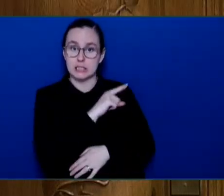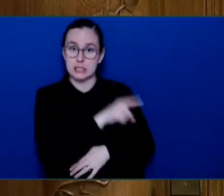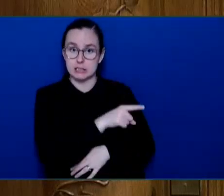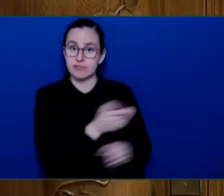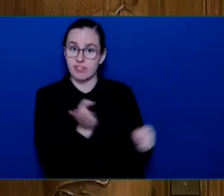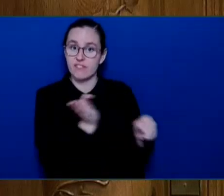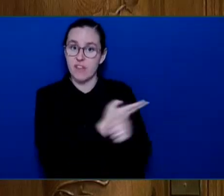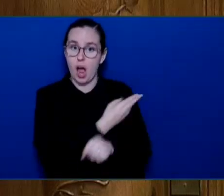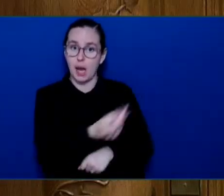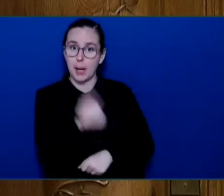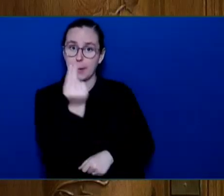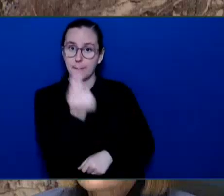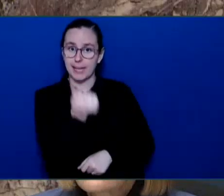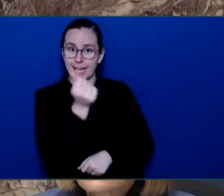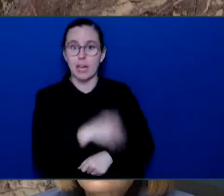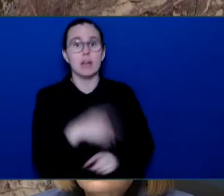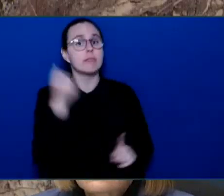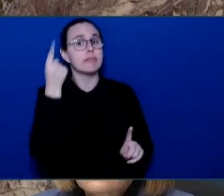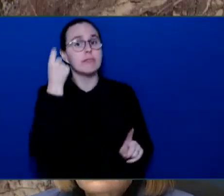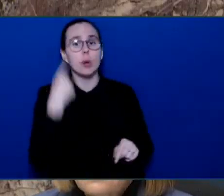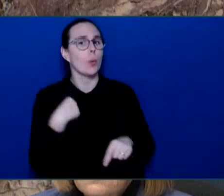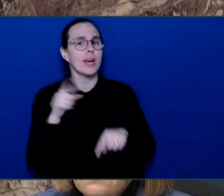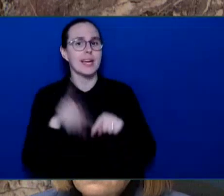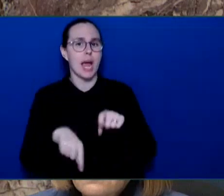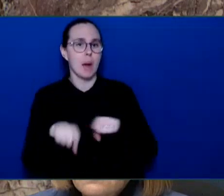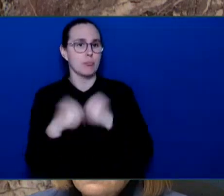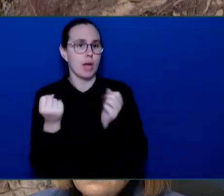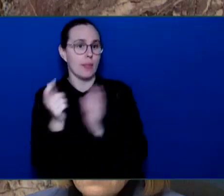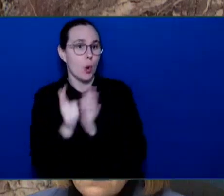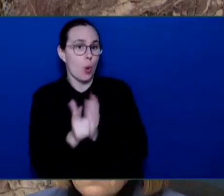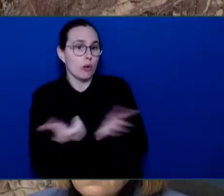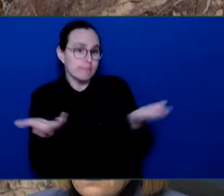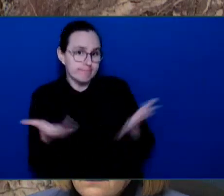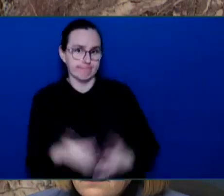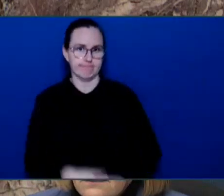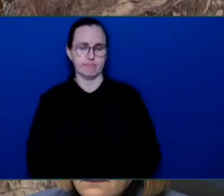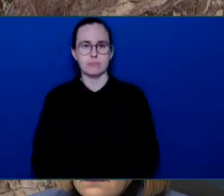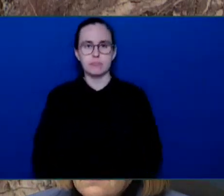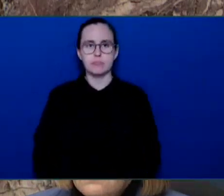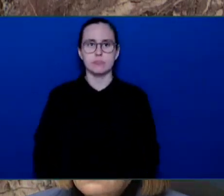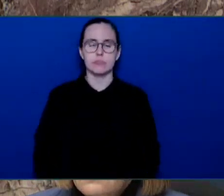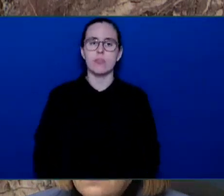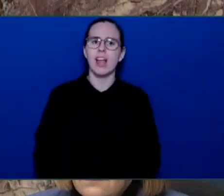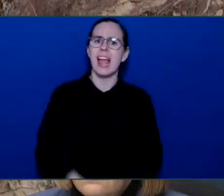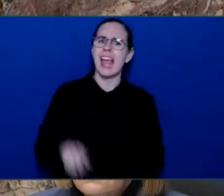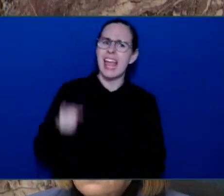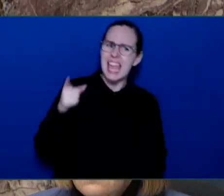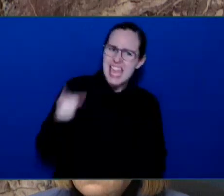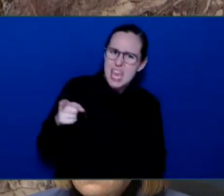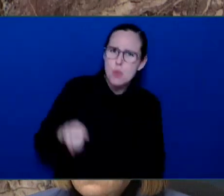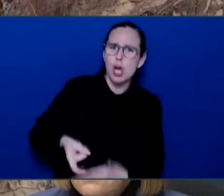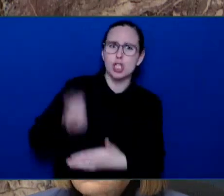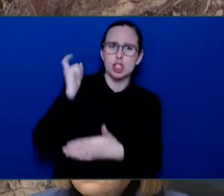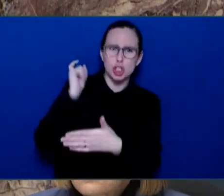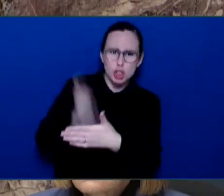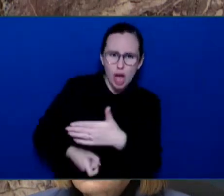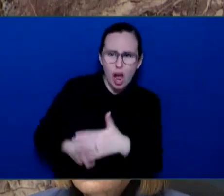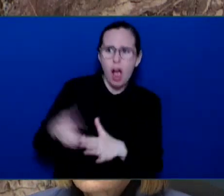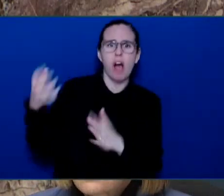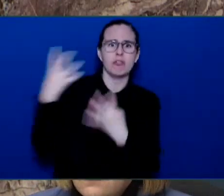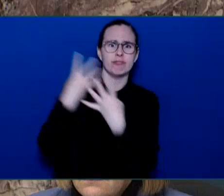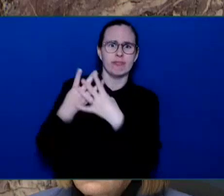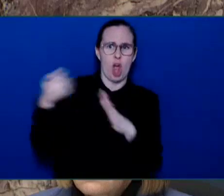He was charged, arrested, convicted, and sentenced. And all the while, he was